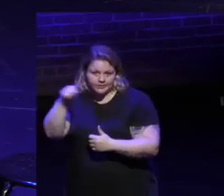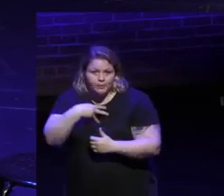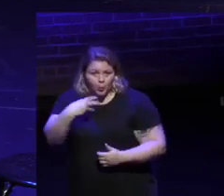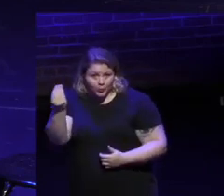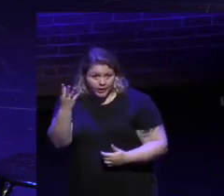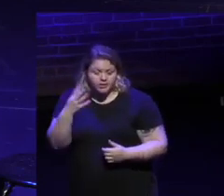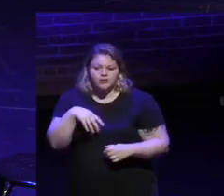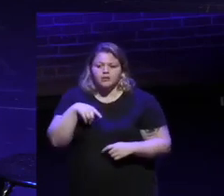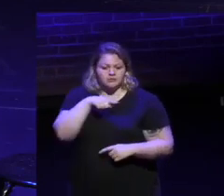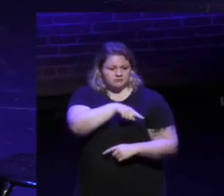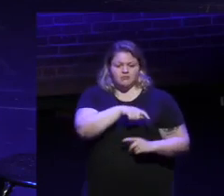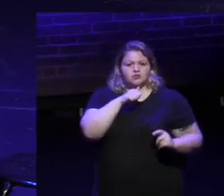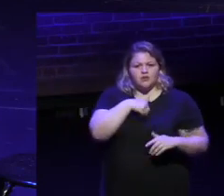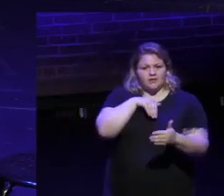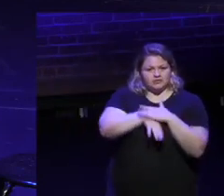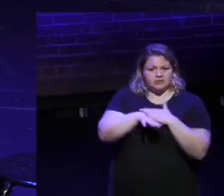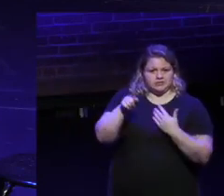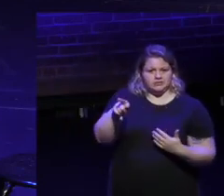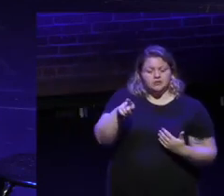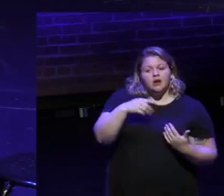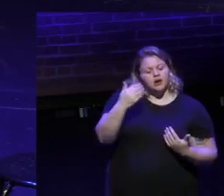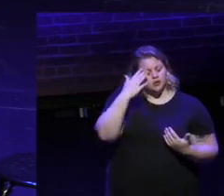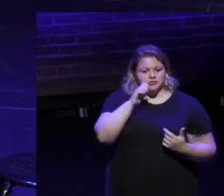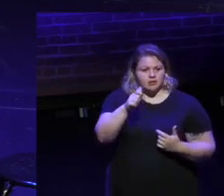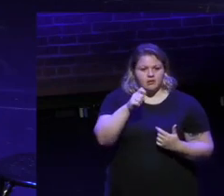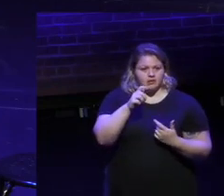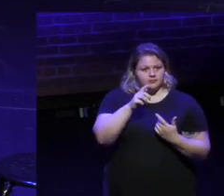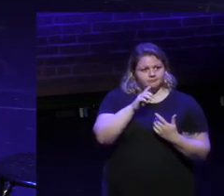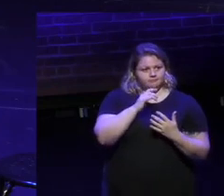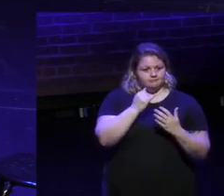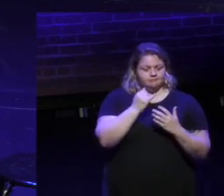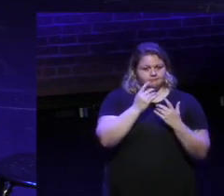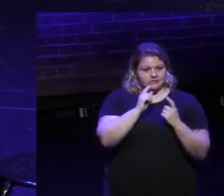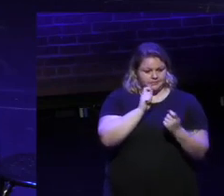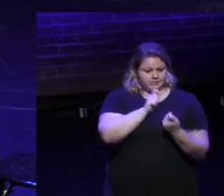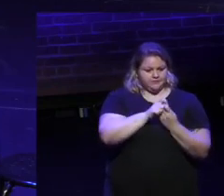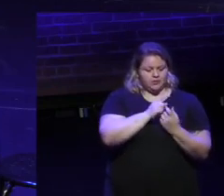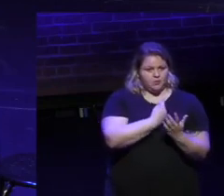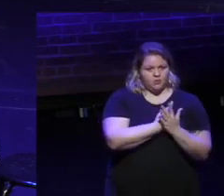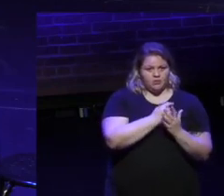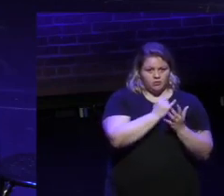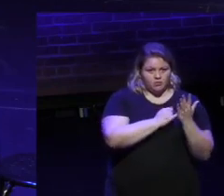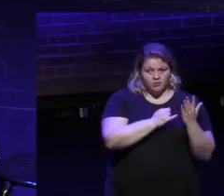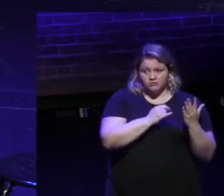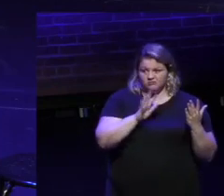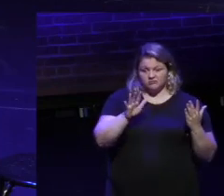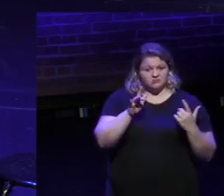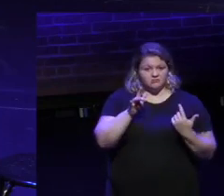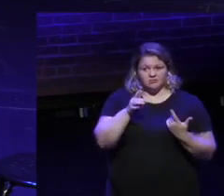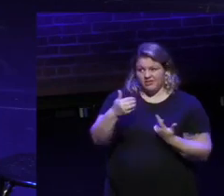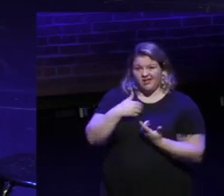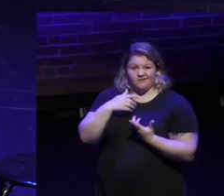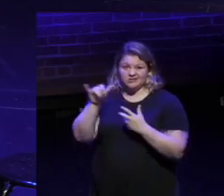this is a major equity issue, and I know it's not unique to the arts. I know just yesterday the three of you were talking about how this same problem manifests in